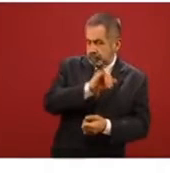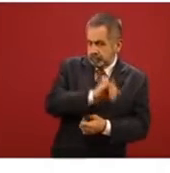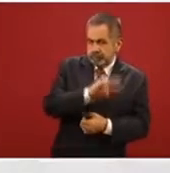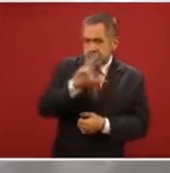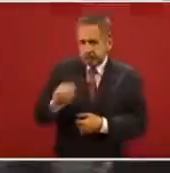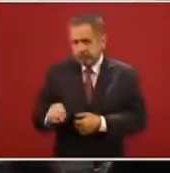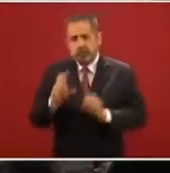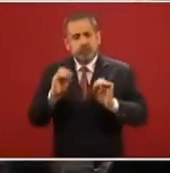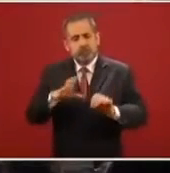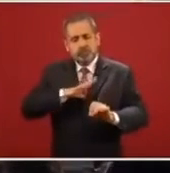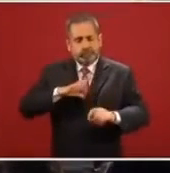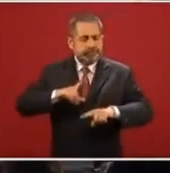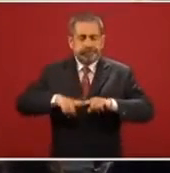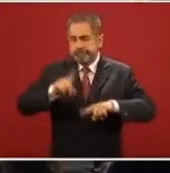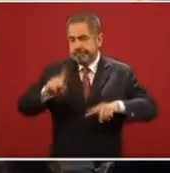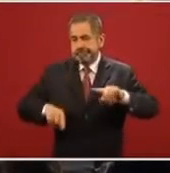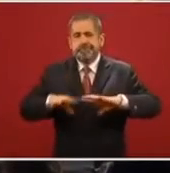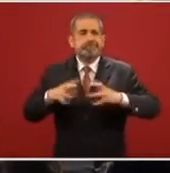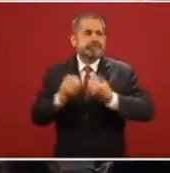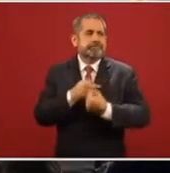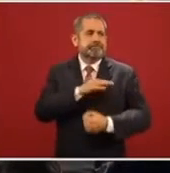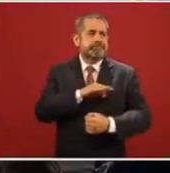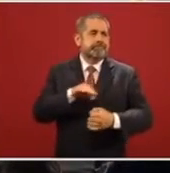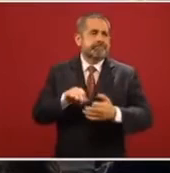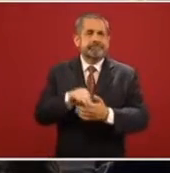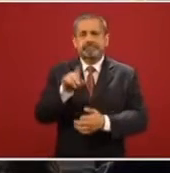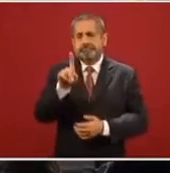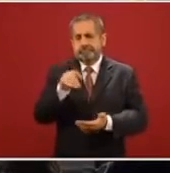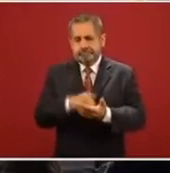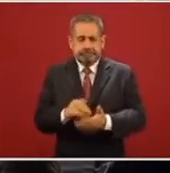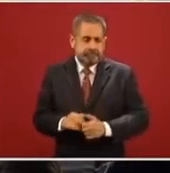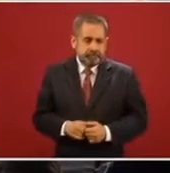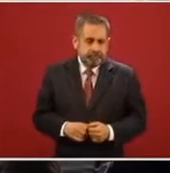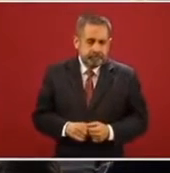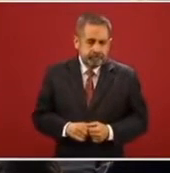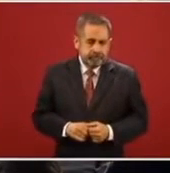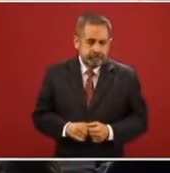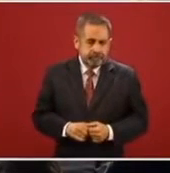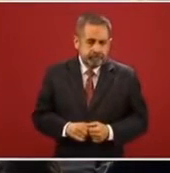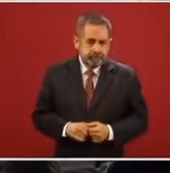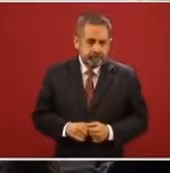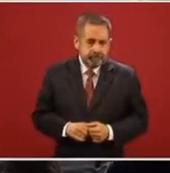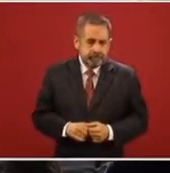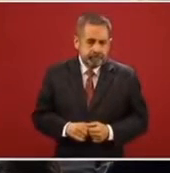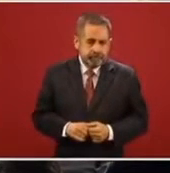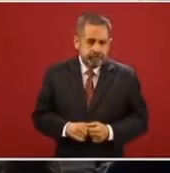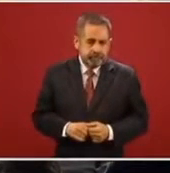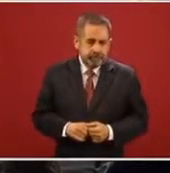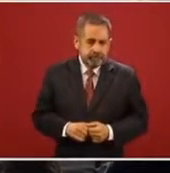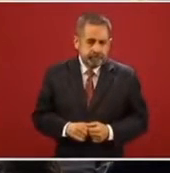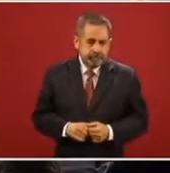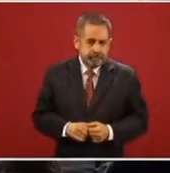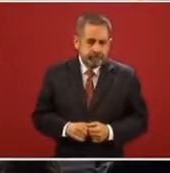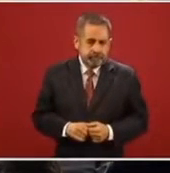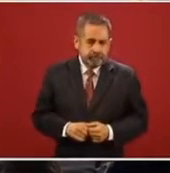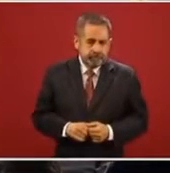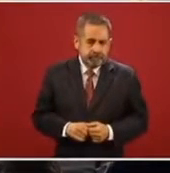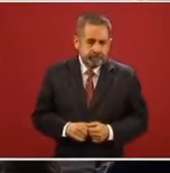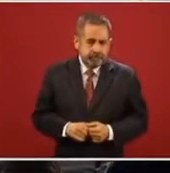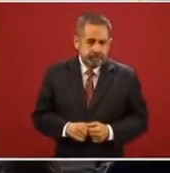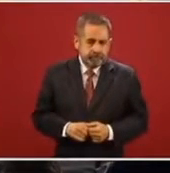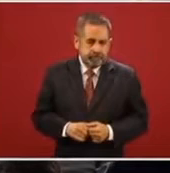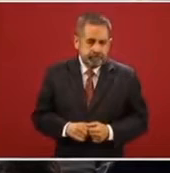contact. Y aquí lo que vemos es que de los contactos confirmados, And here what you can see is of